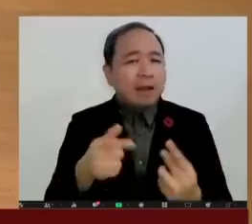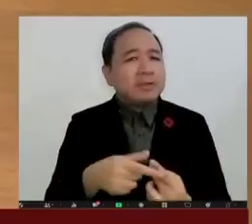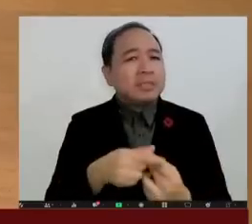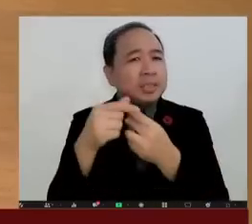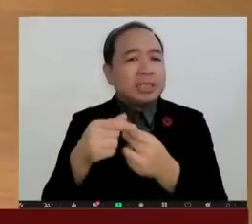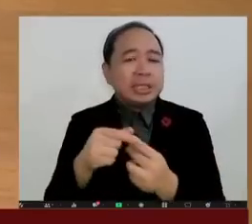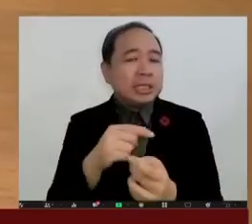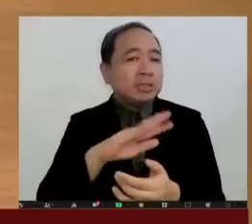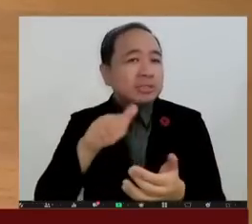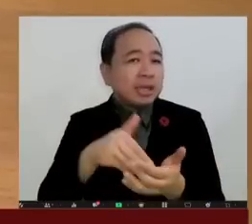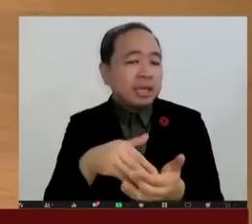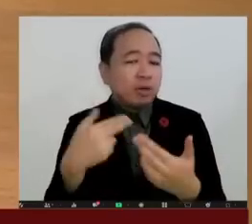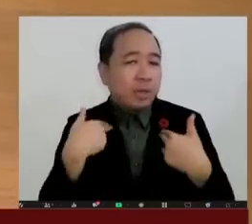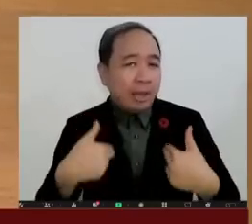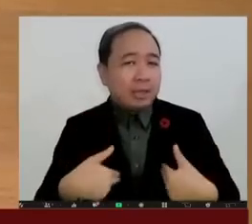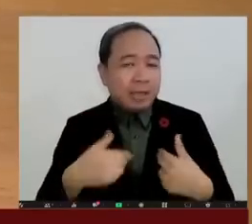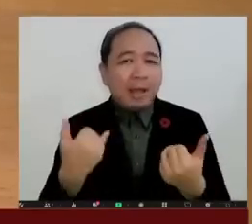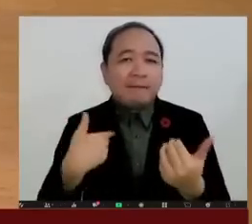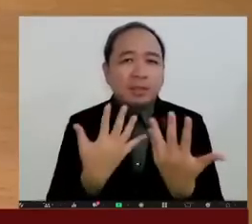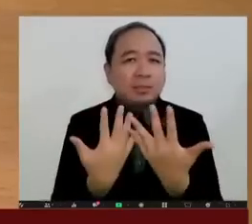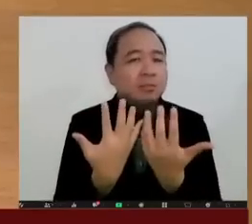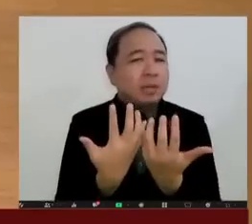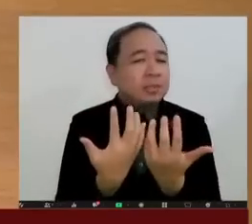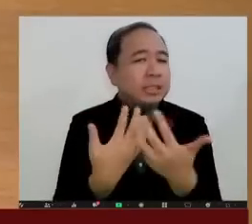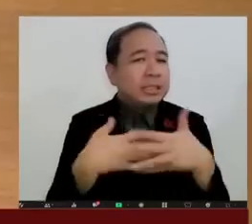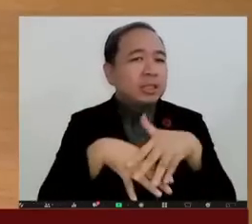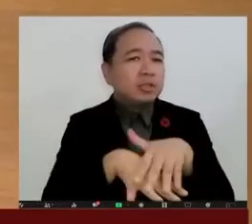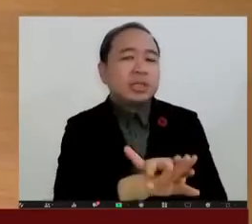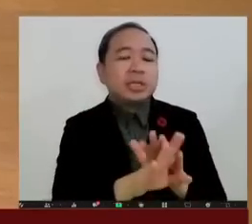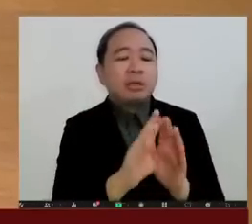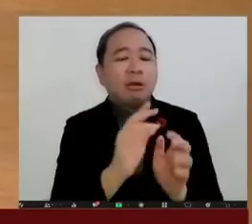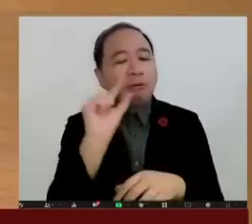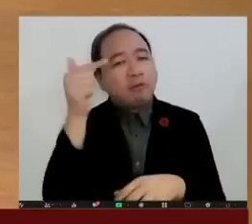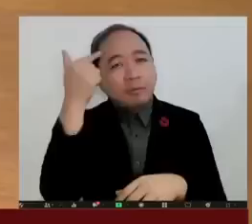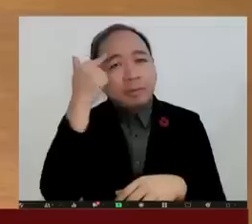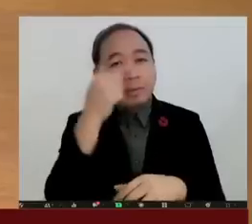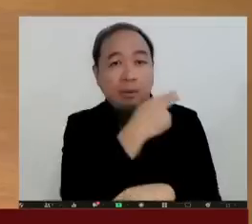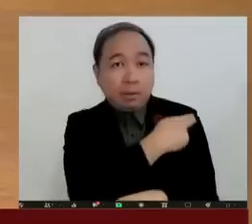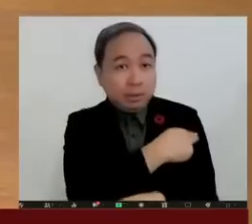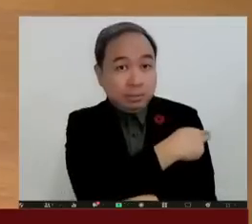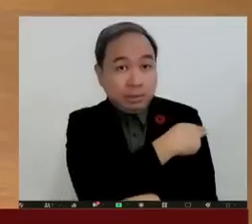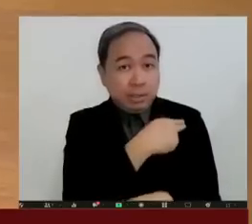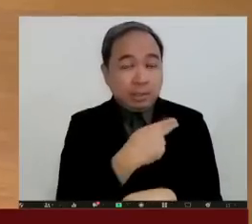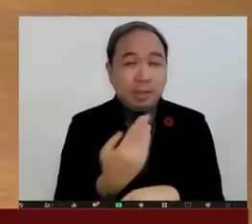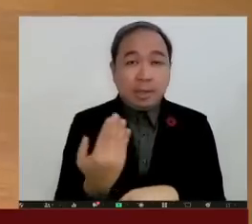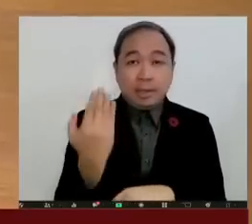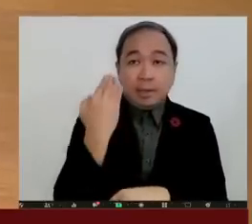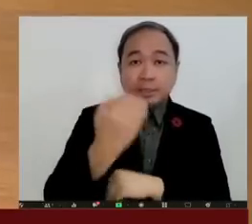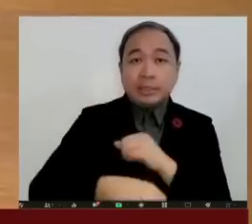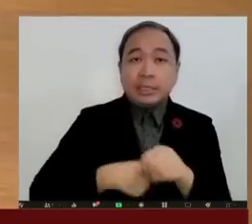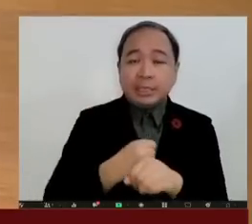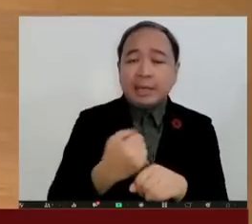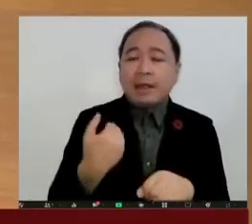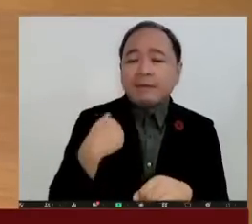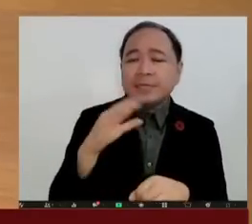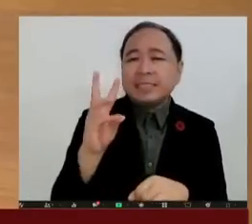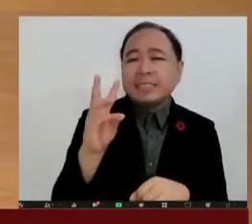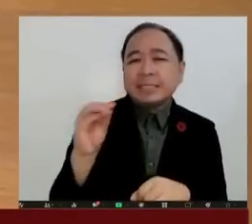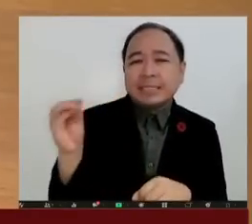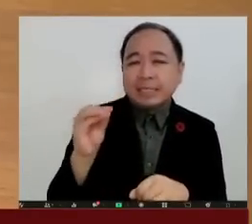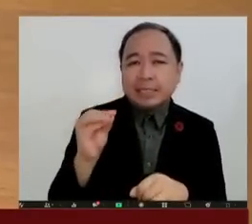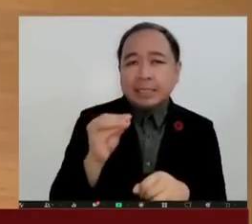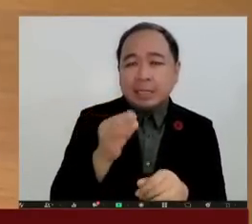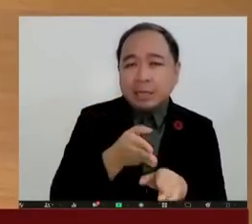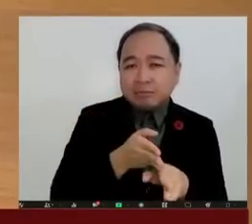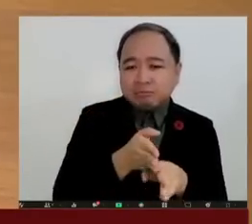and integrated into our government hospitals. In the last year, additional 60 specialty centers have been opened to